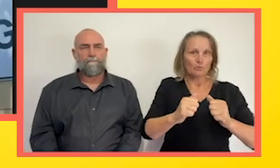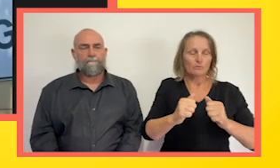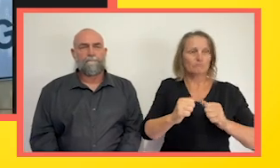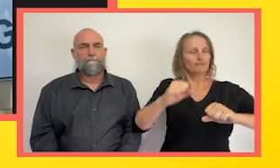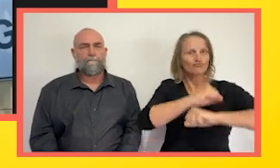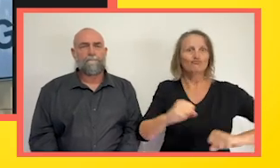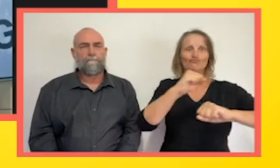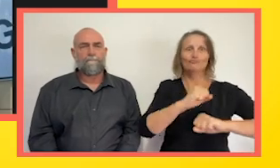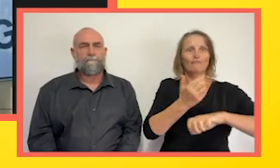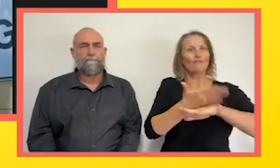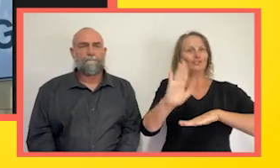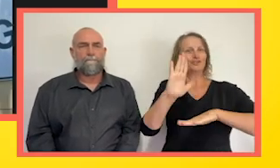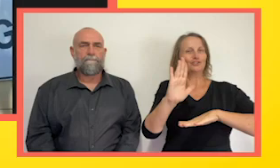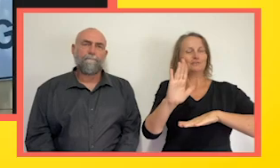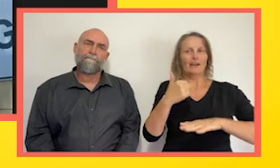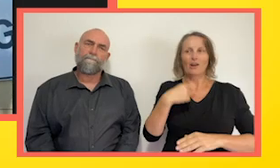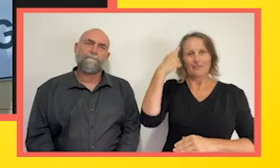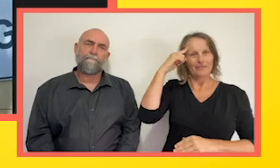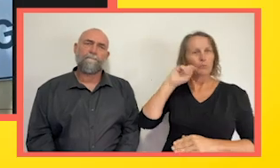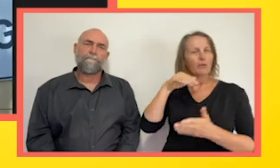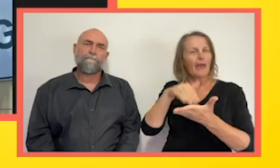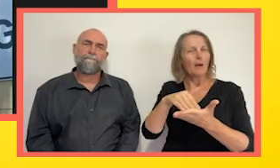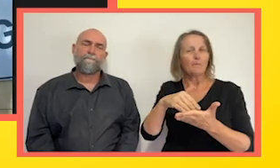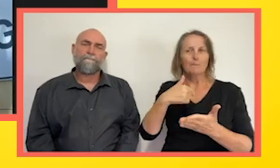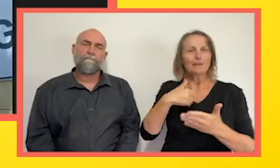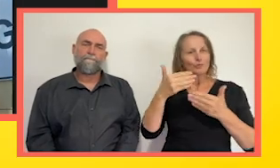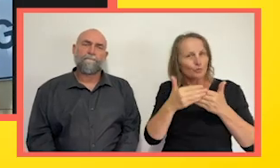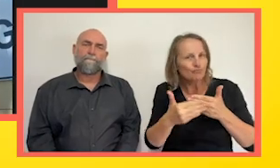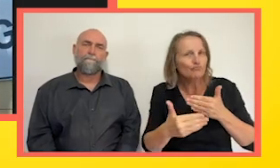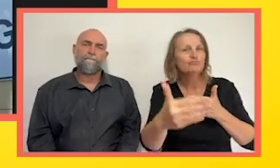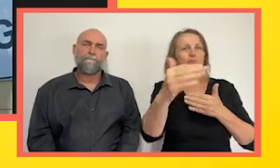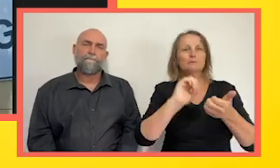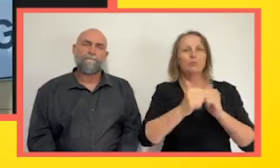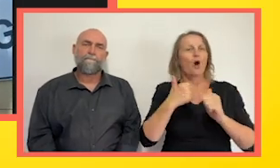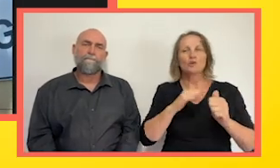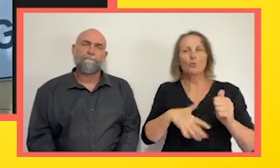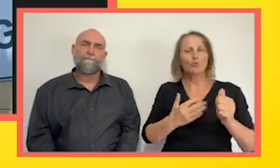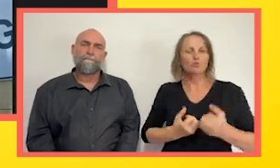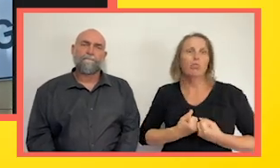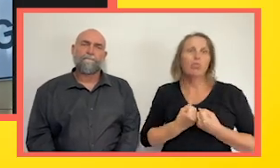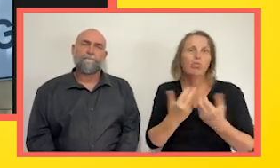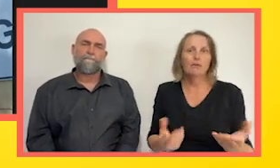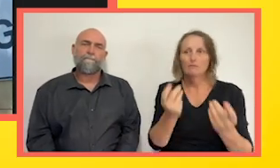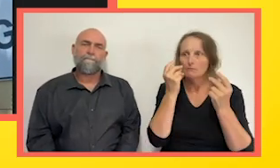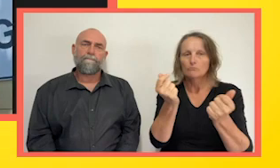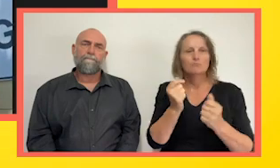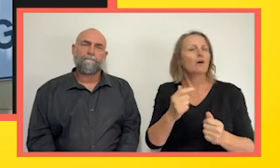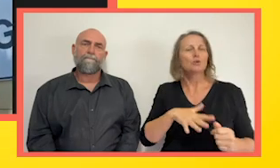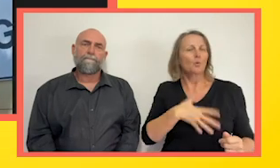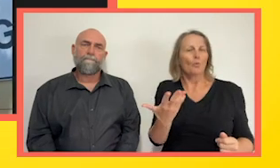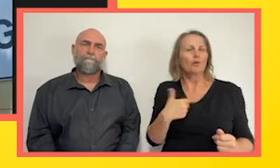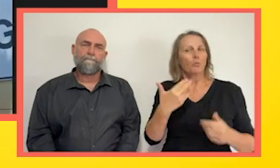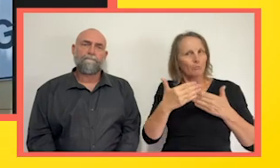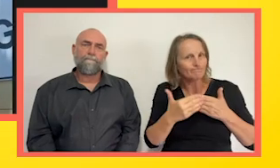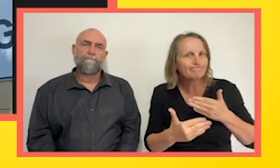honest, I think it's going to go a long way to prolonging my career as well and making sure I don't burn out too much mentally and make sure I'm able to still be